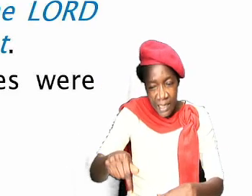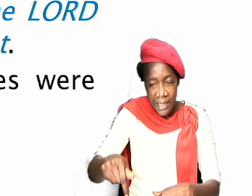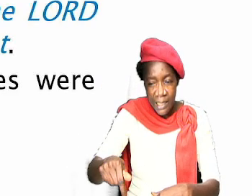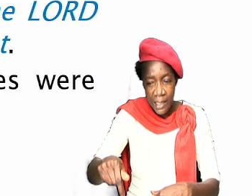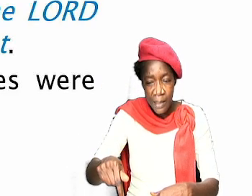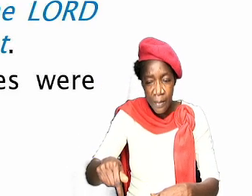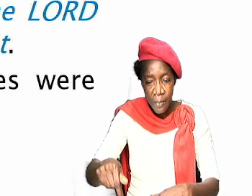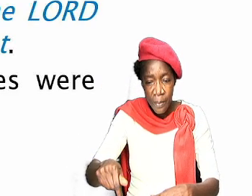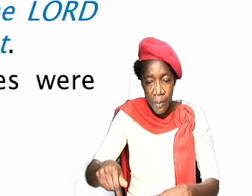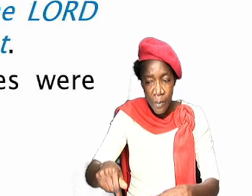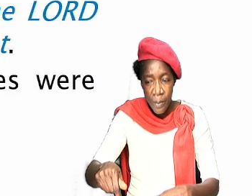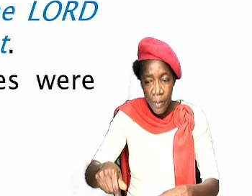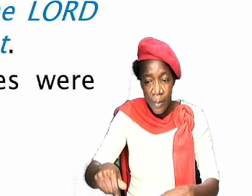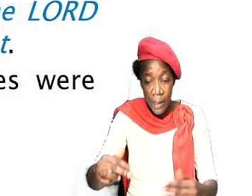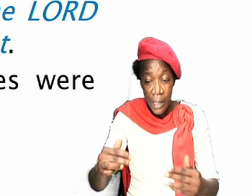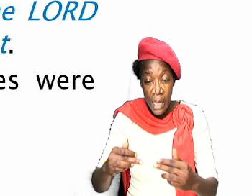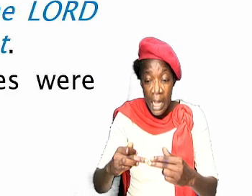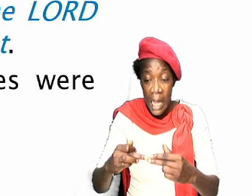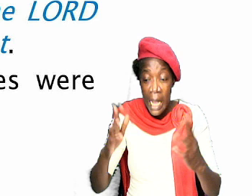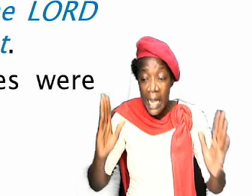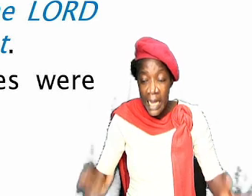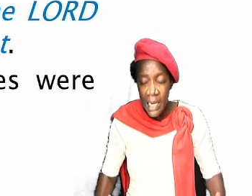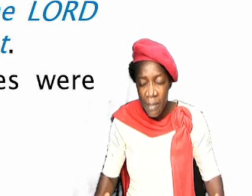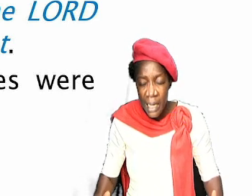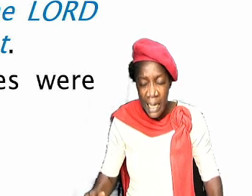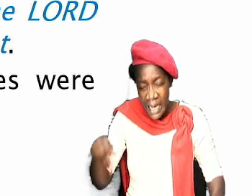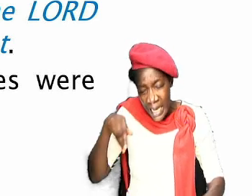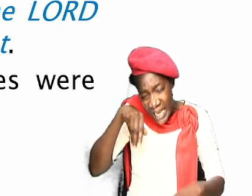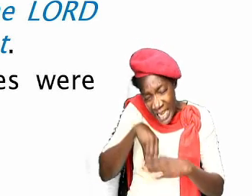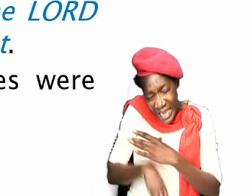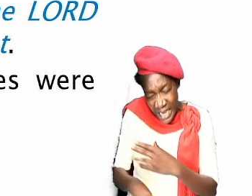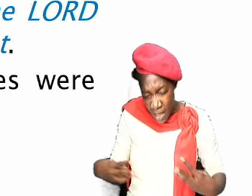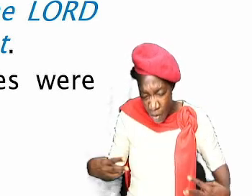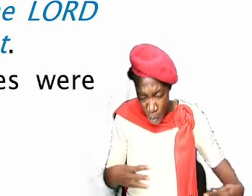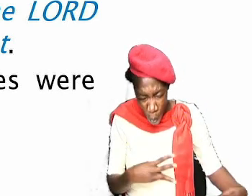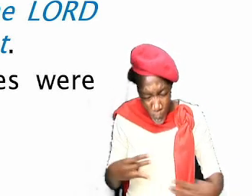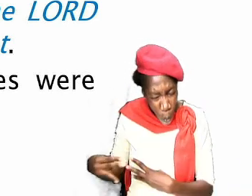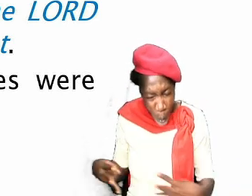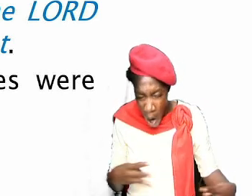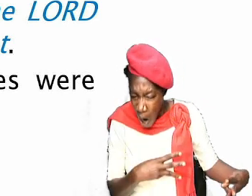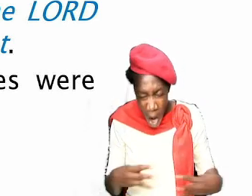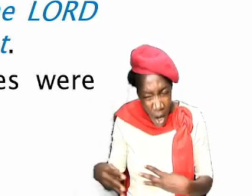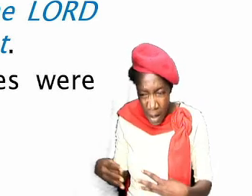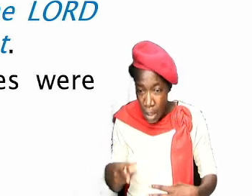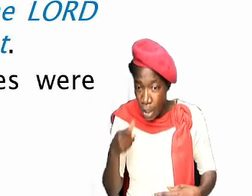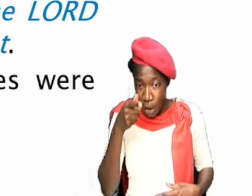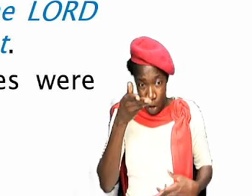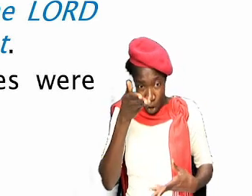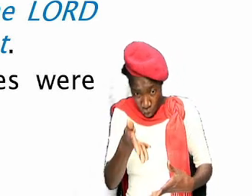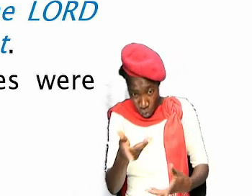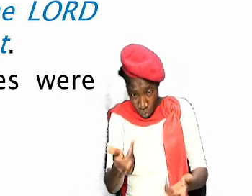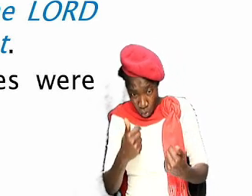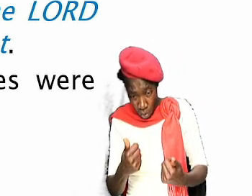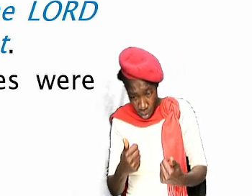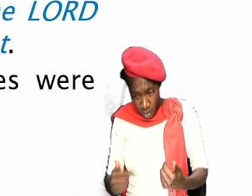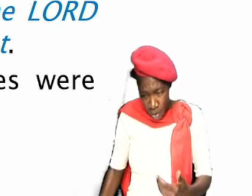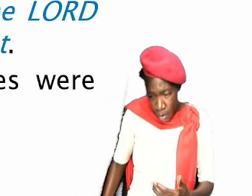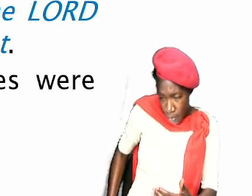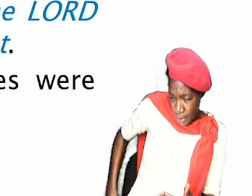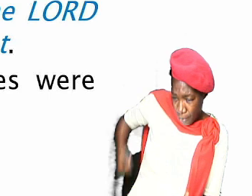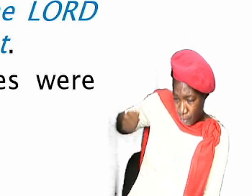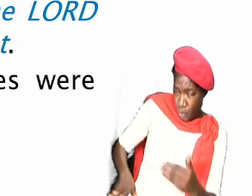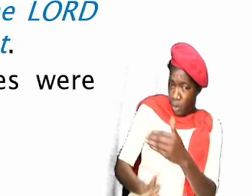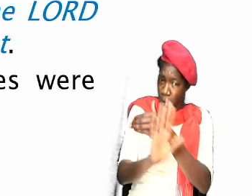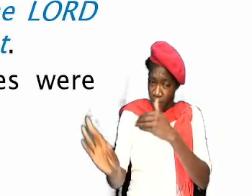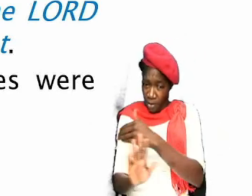Philistine. Even on the battlefield, he made mention of it. He said, you come to me with sword, shield, spear. He said, I come